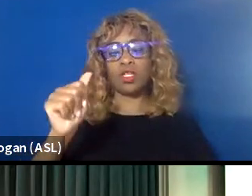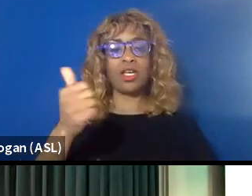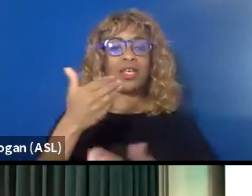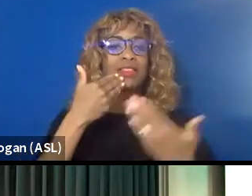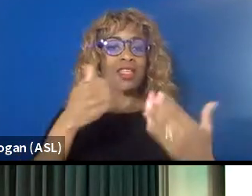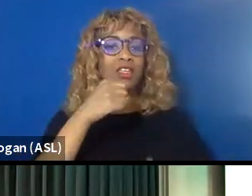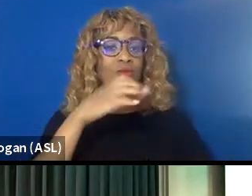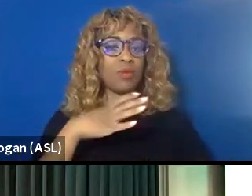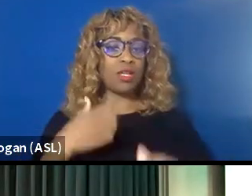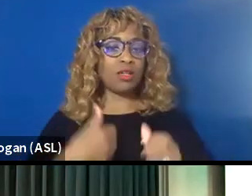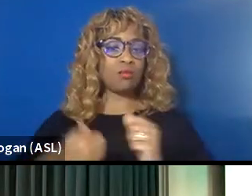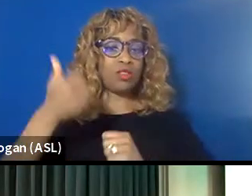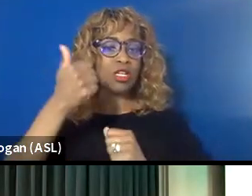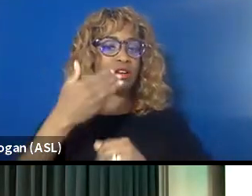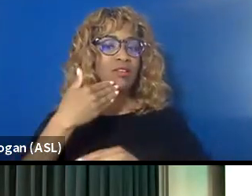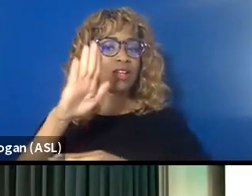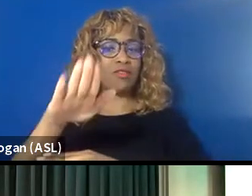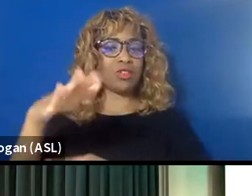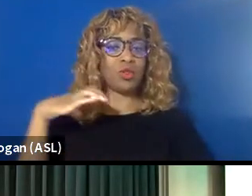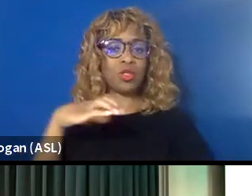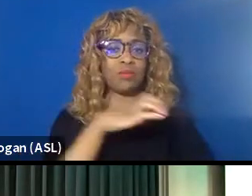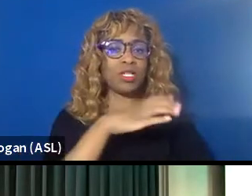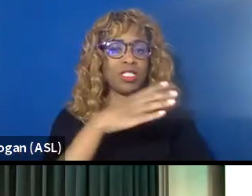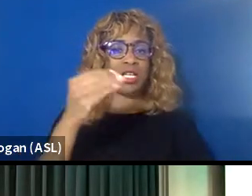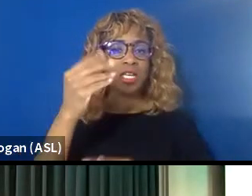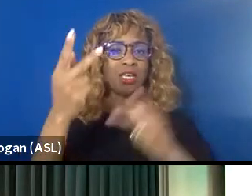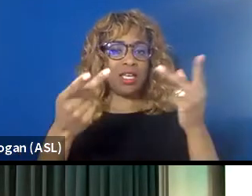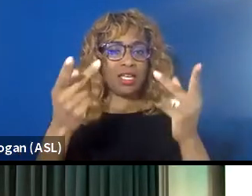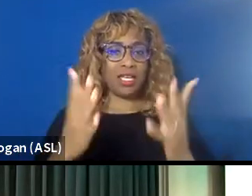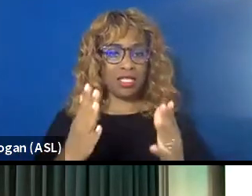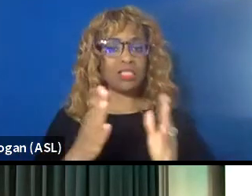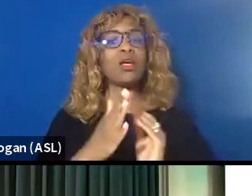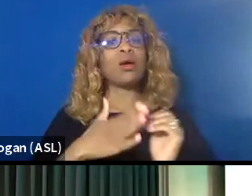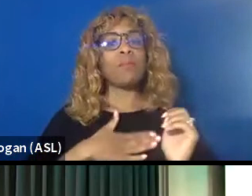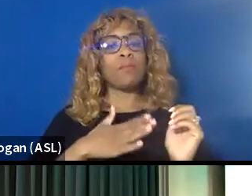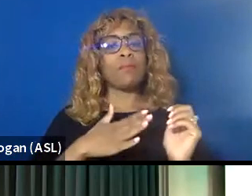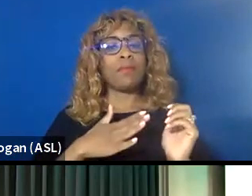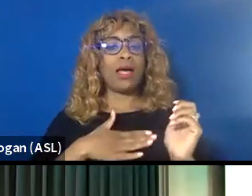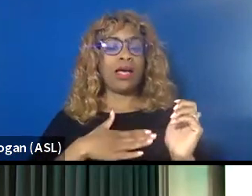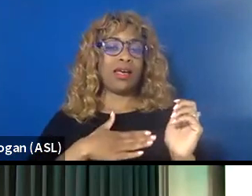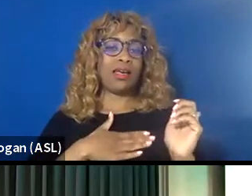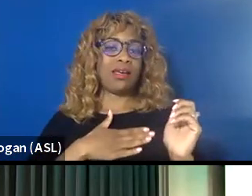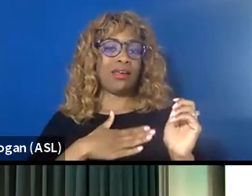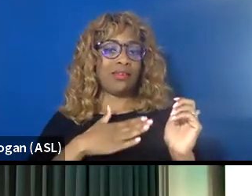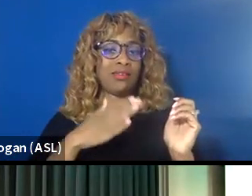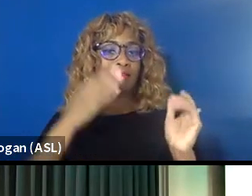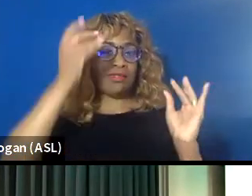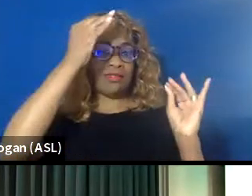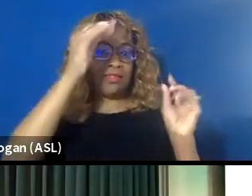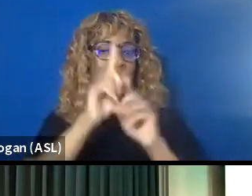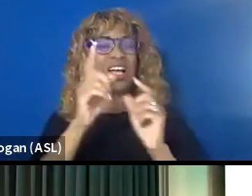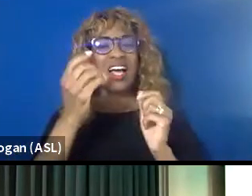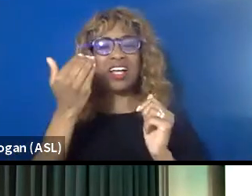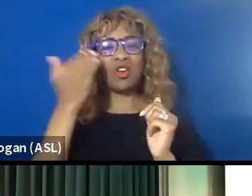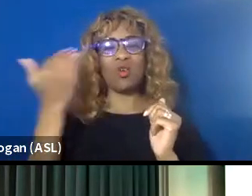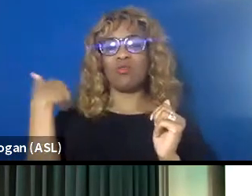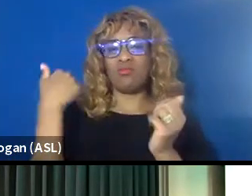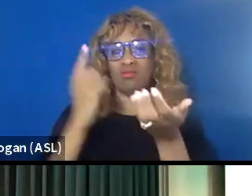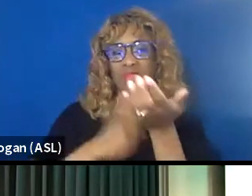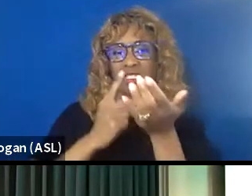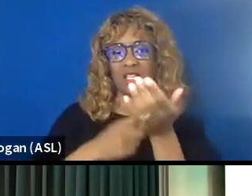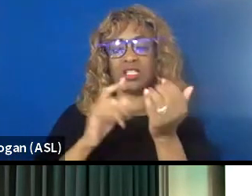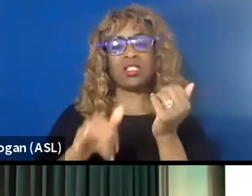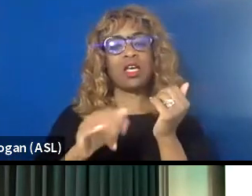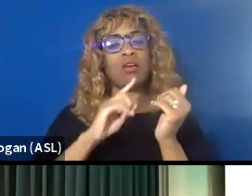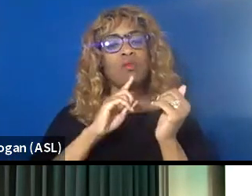and good afternoon to the commission and guests. Yes, my observation is also, and I know we've discussed this in the past, that